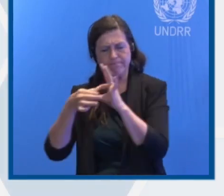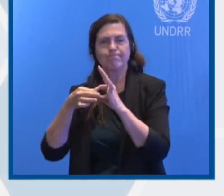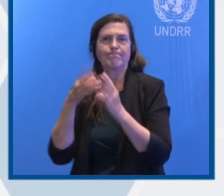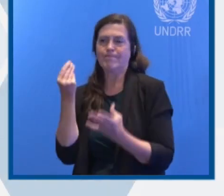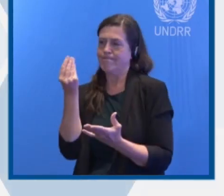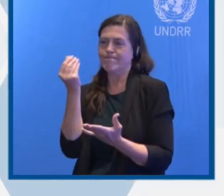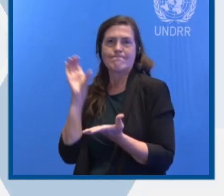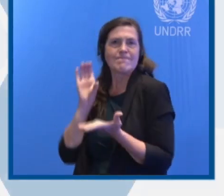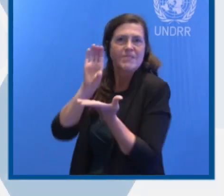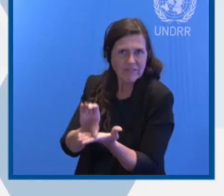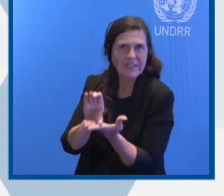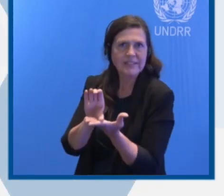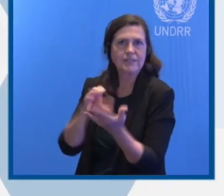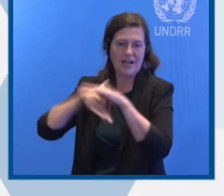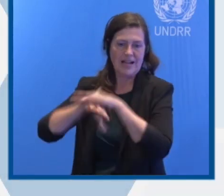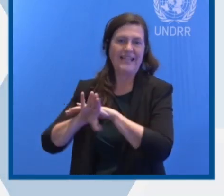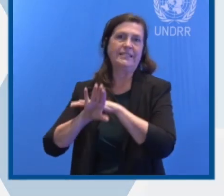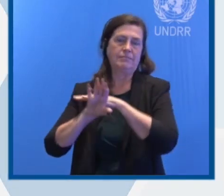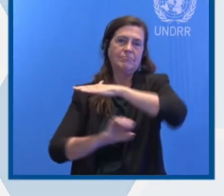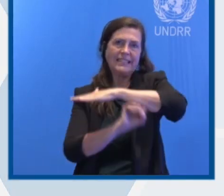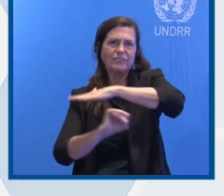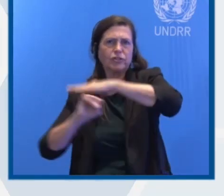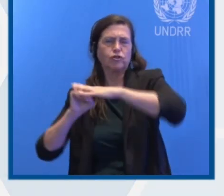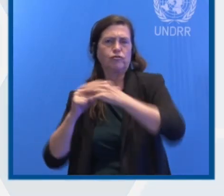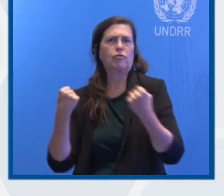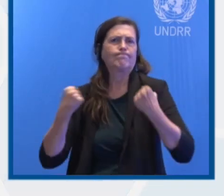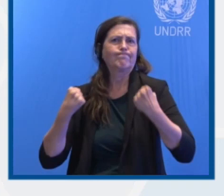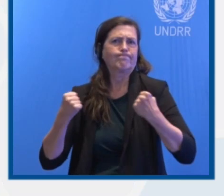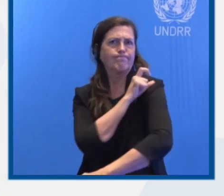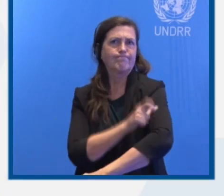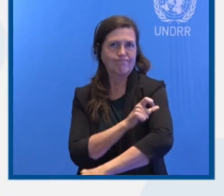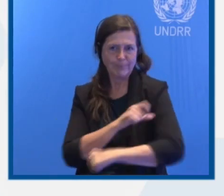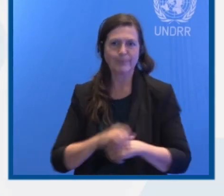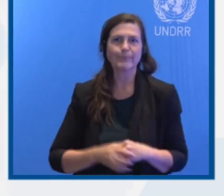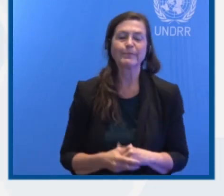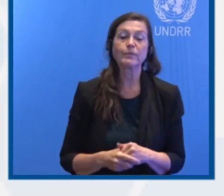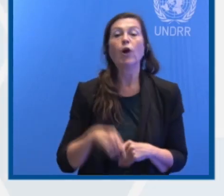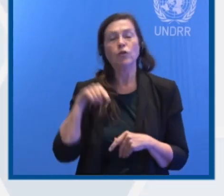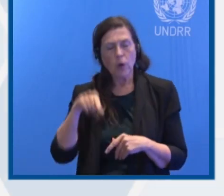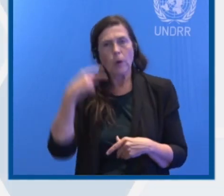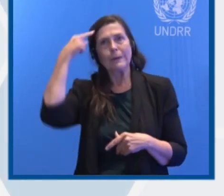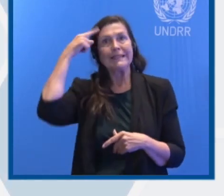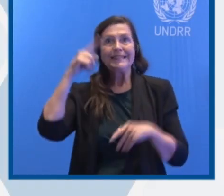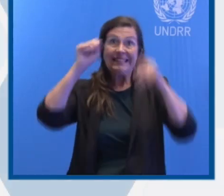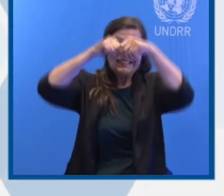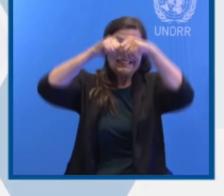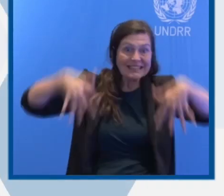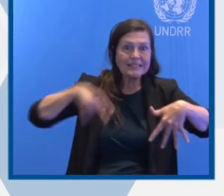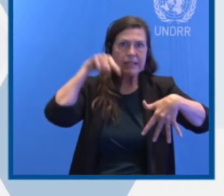You've seen that if we apply these 6 principles, then we can begin to design systems which